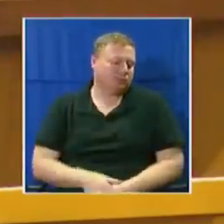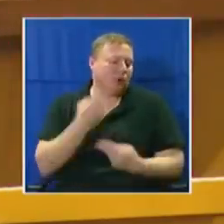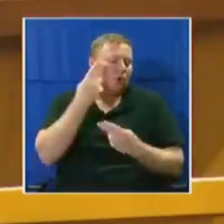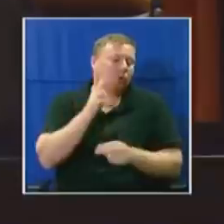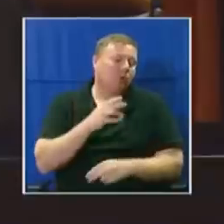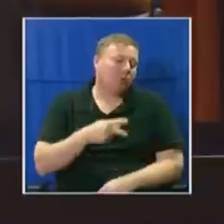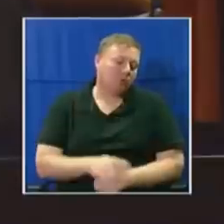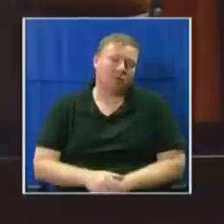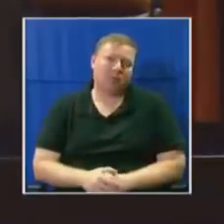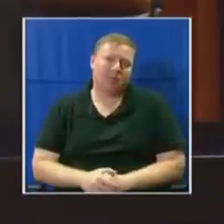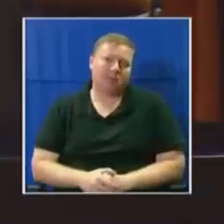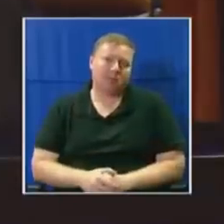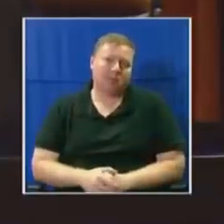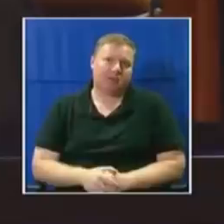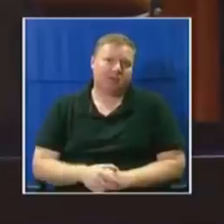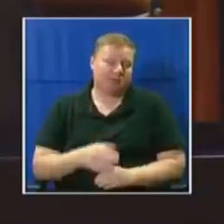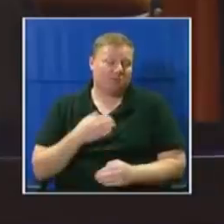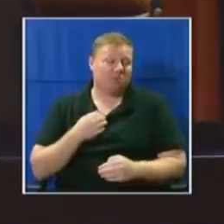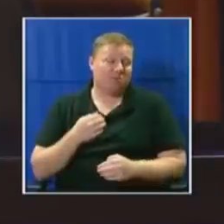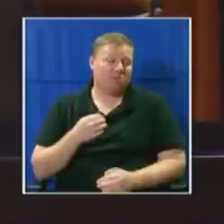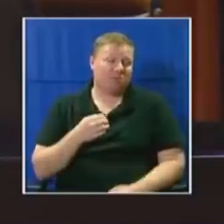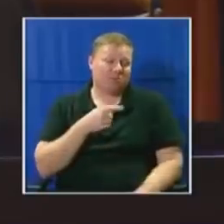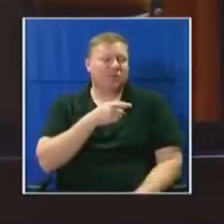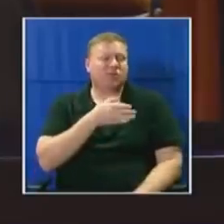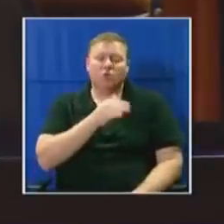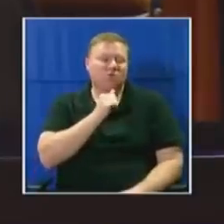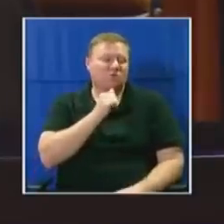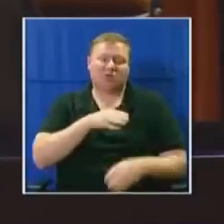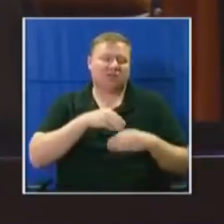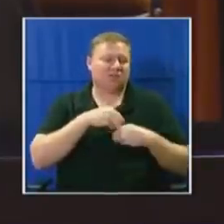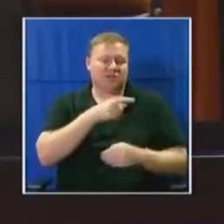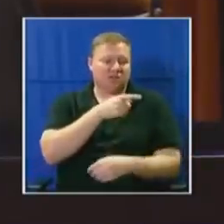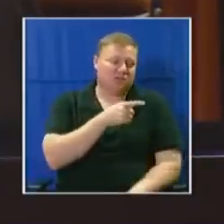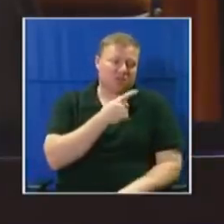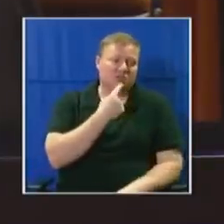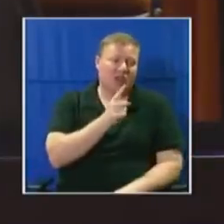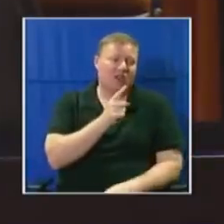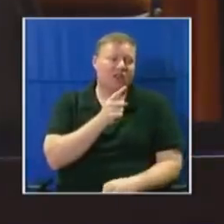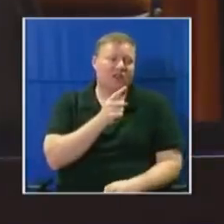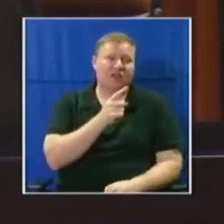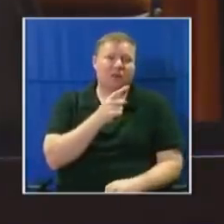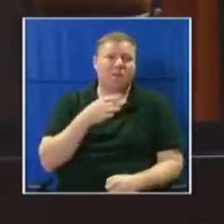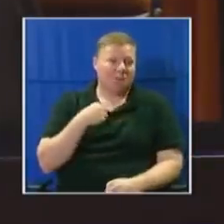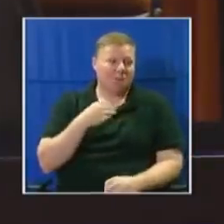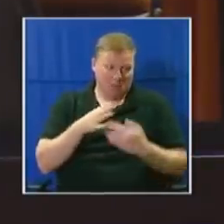you are not referring to members of this house as castrated bulls, are you?